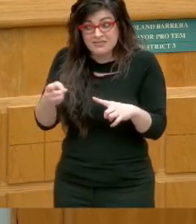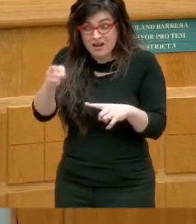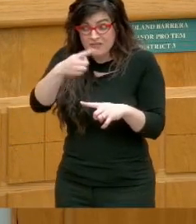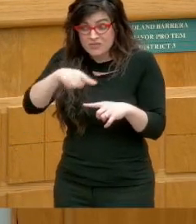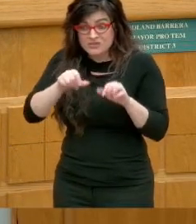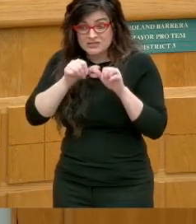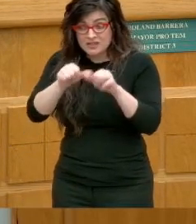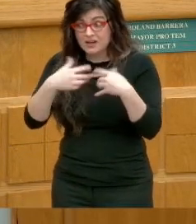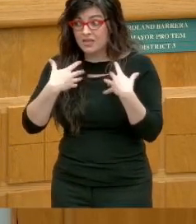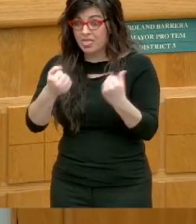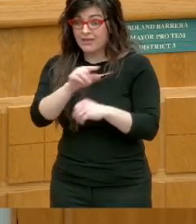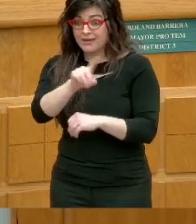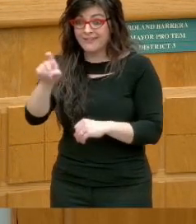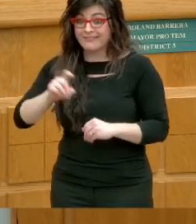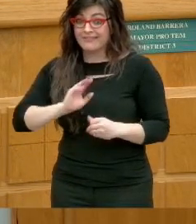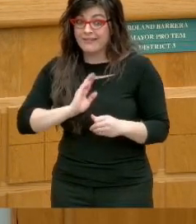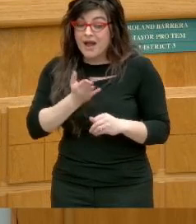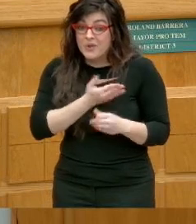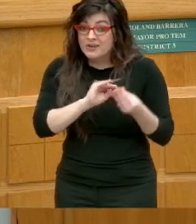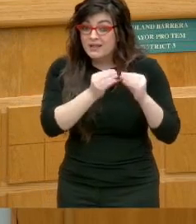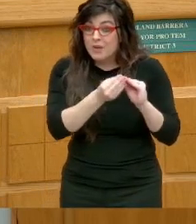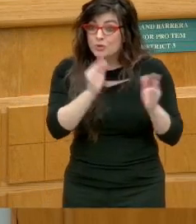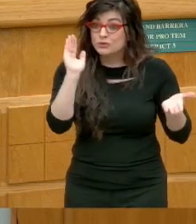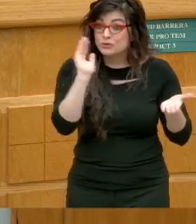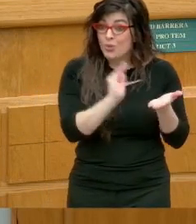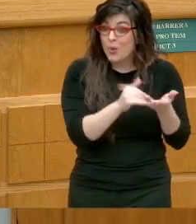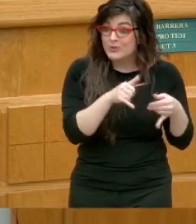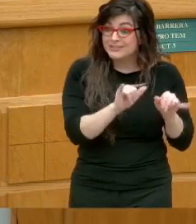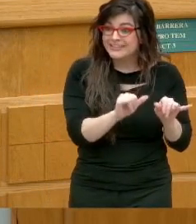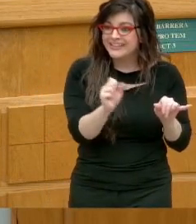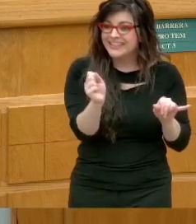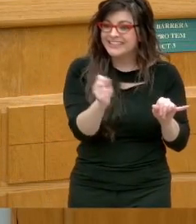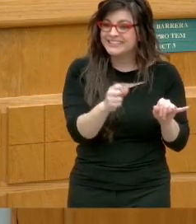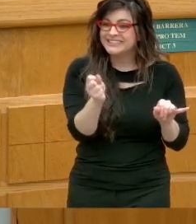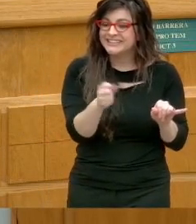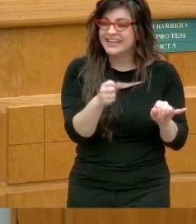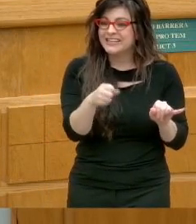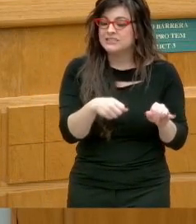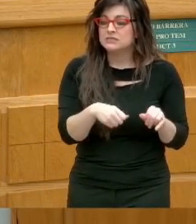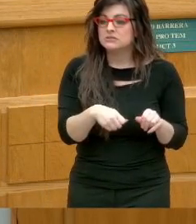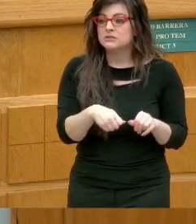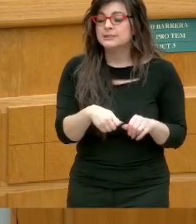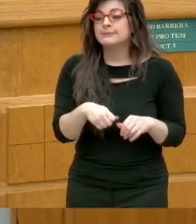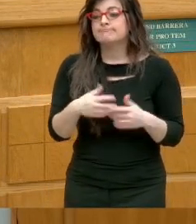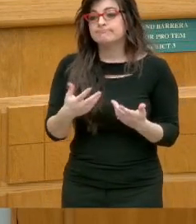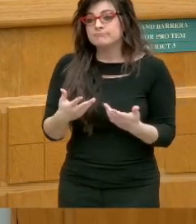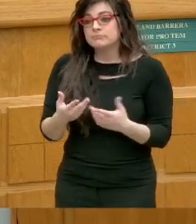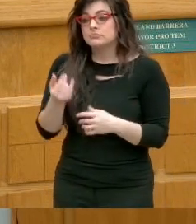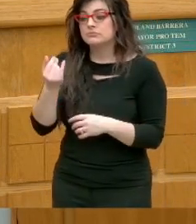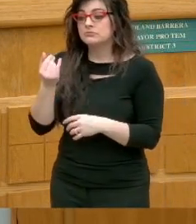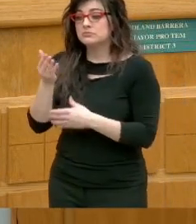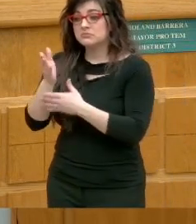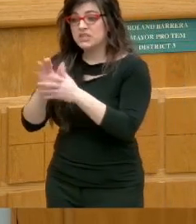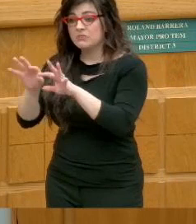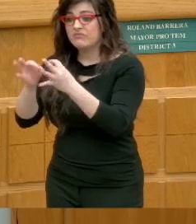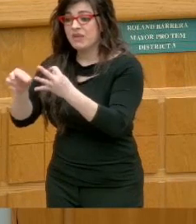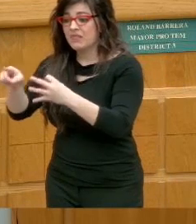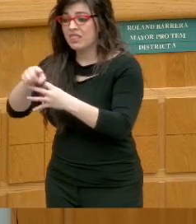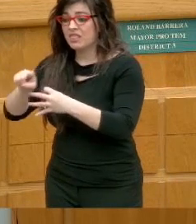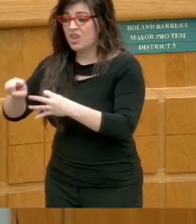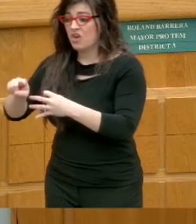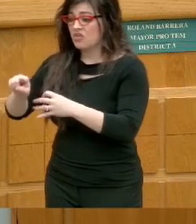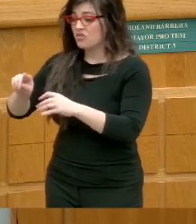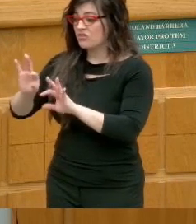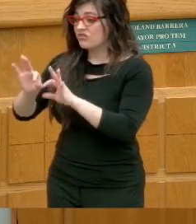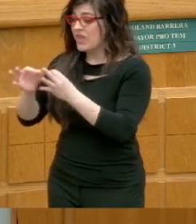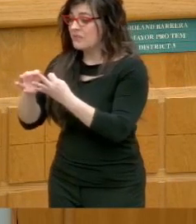kept the numbers down, and we grieve with those families that have lost loved ones. And we're keeping, obviously,